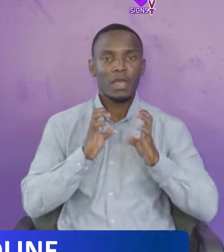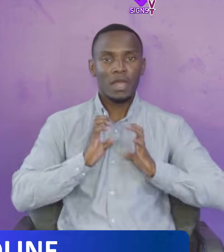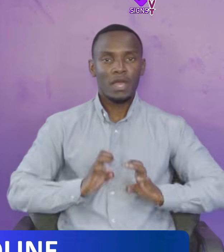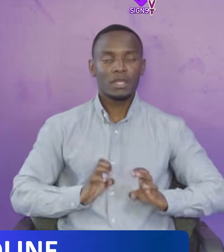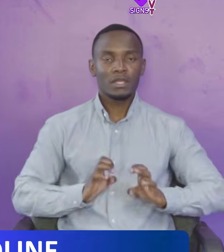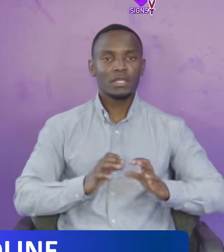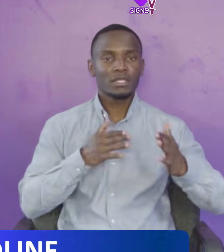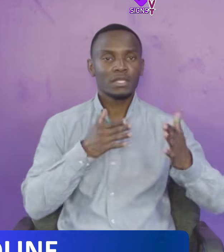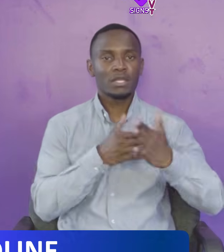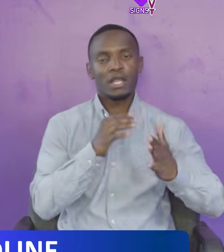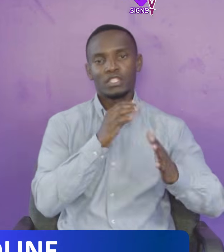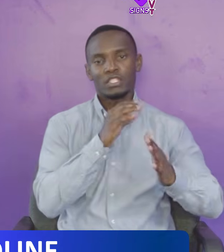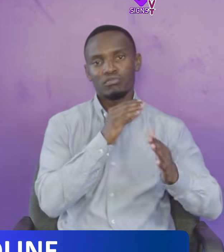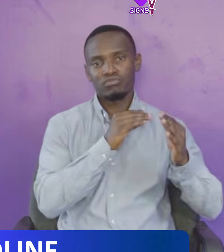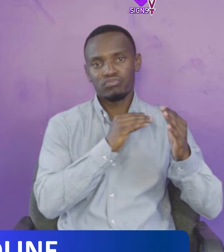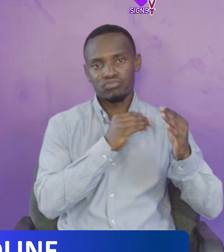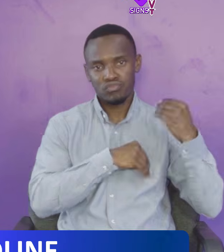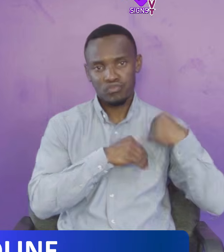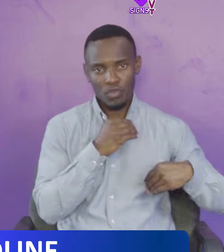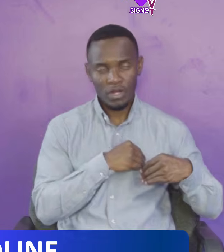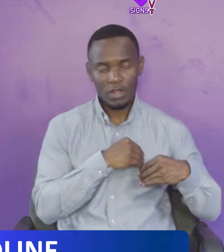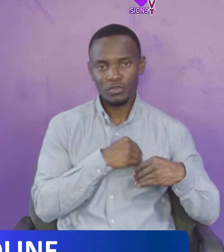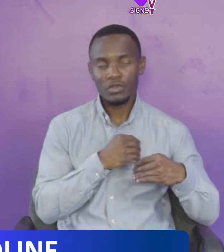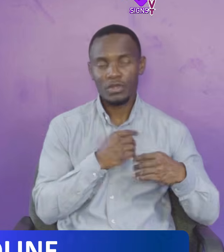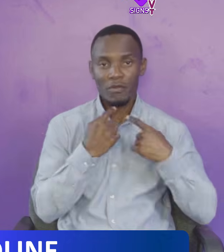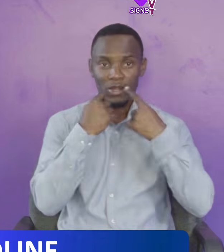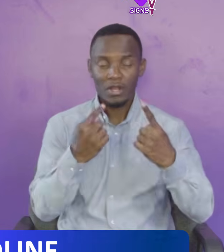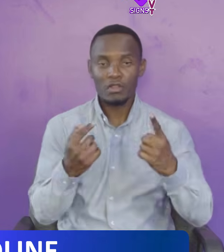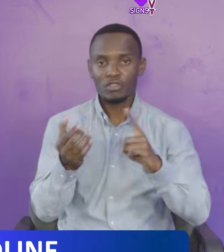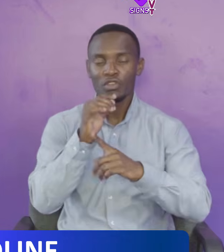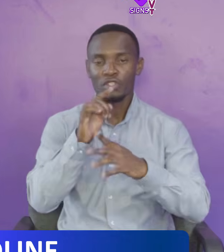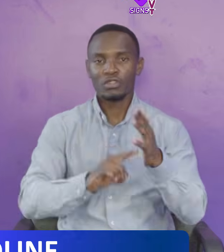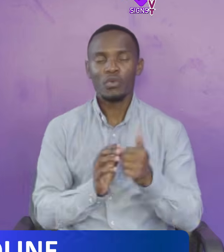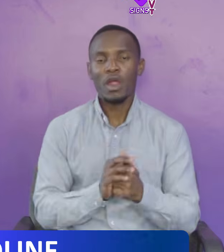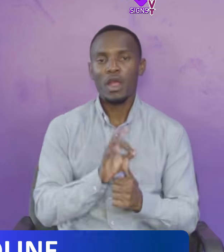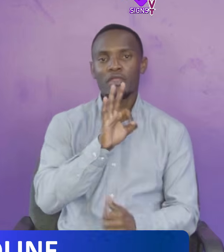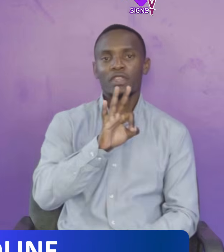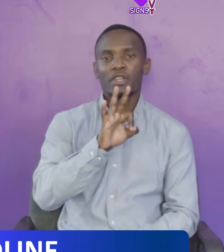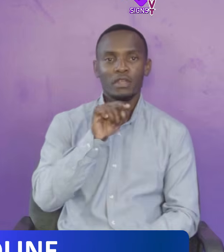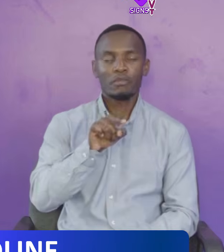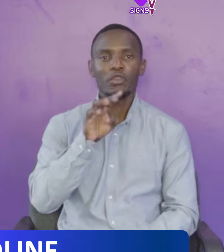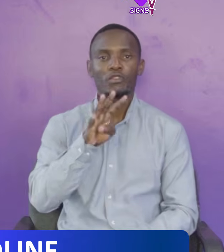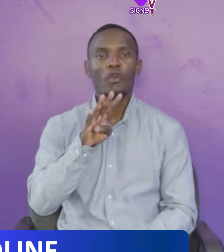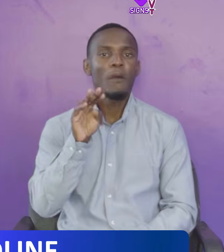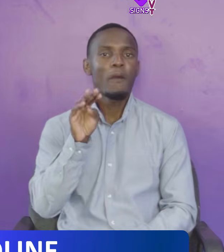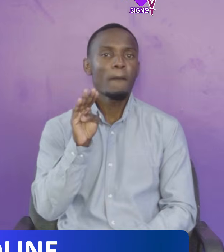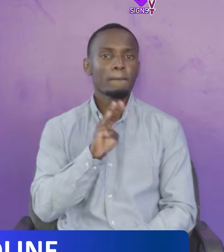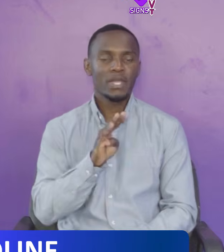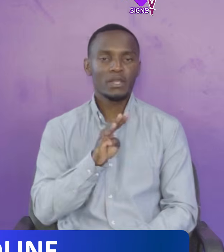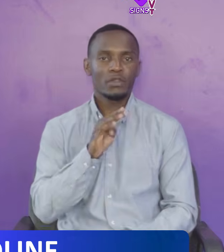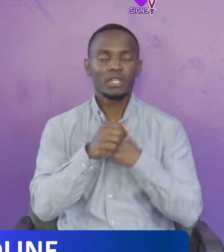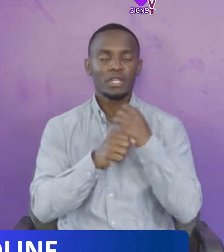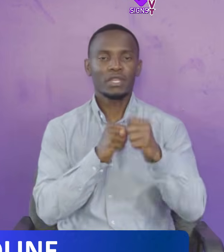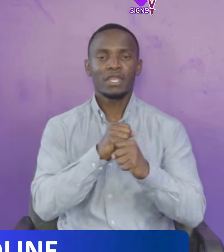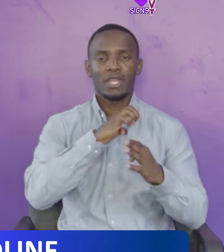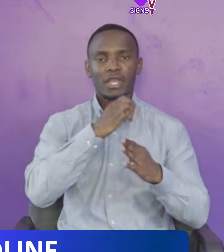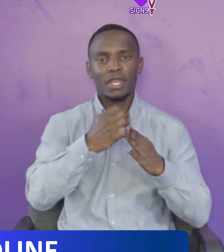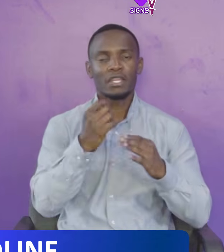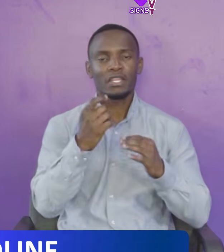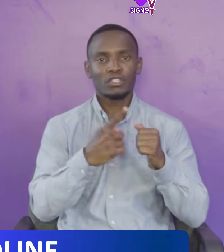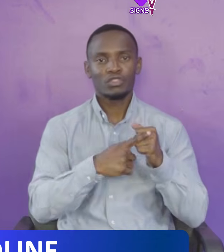Commission, EACC, has announced it recovered 3.4 billion in assets during the year ending June out of